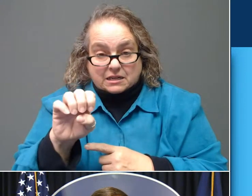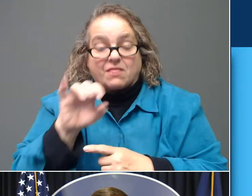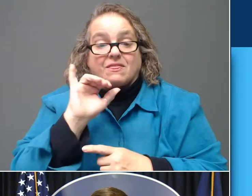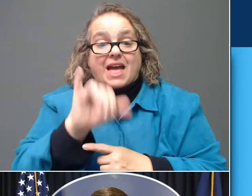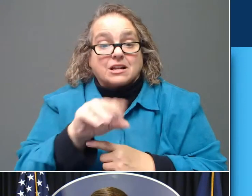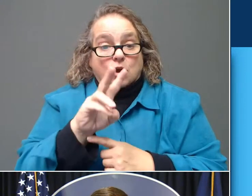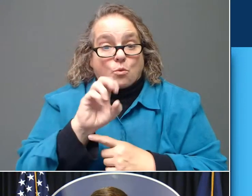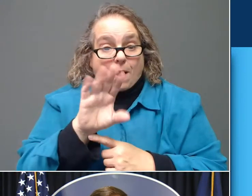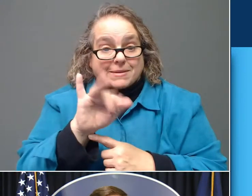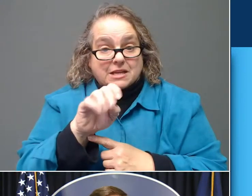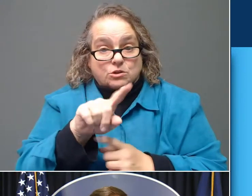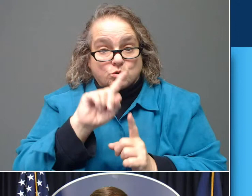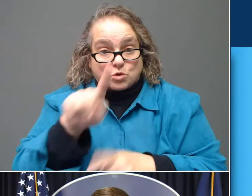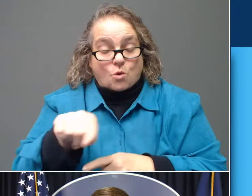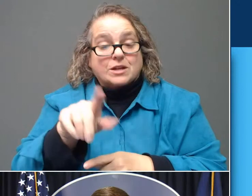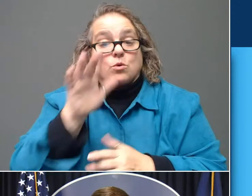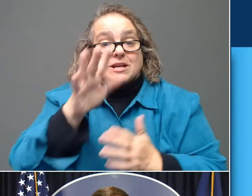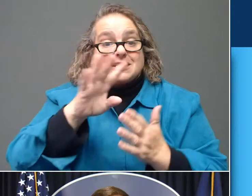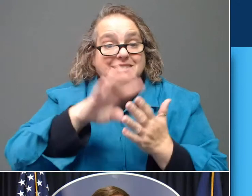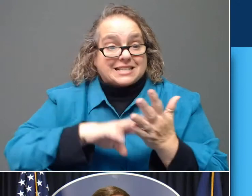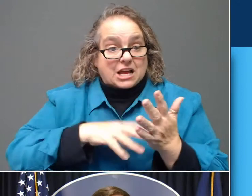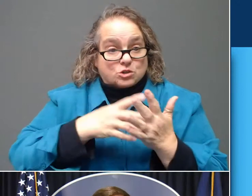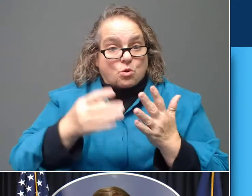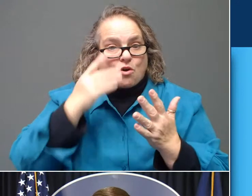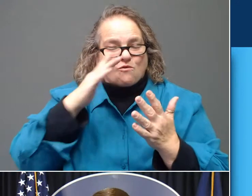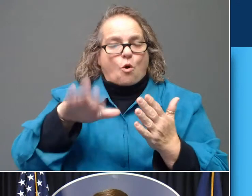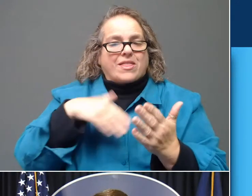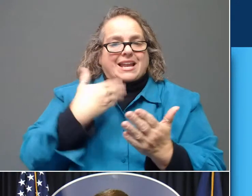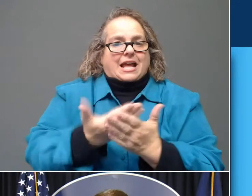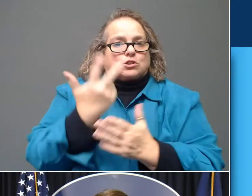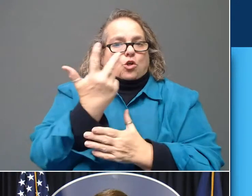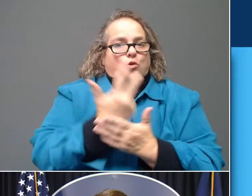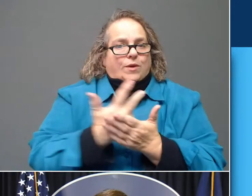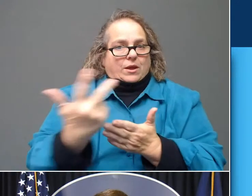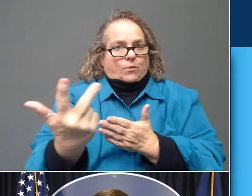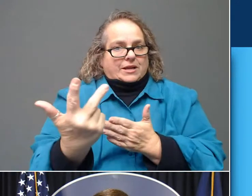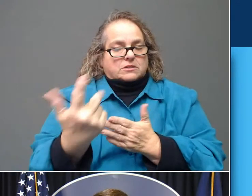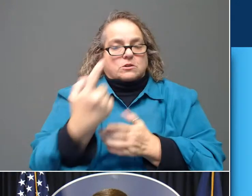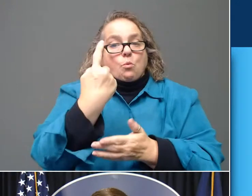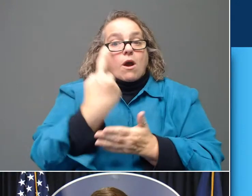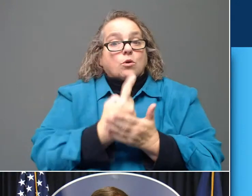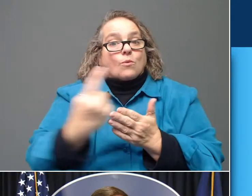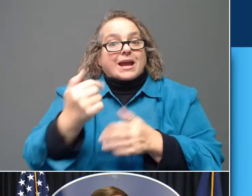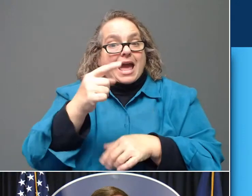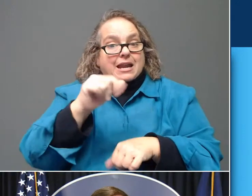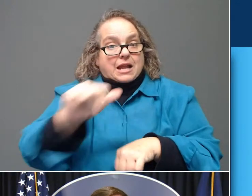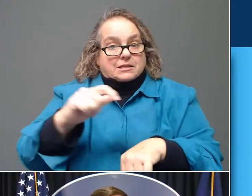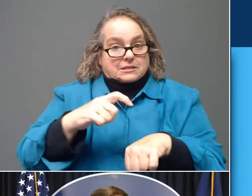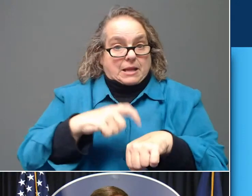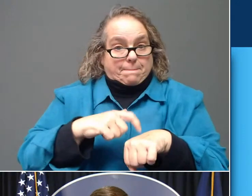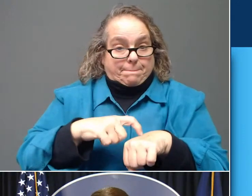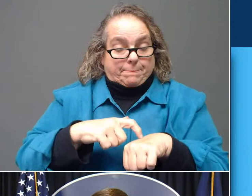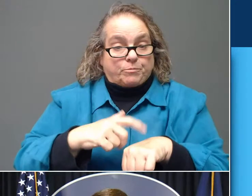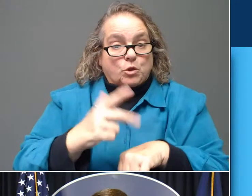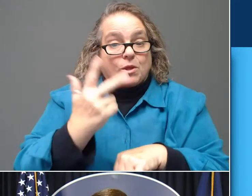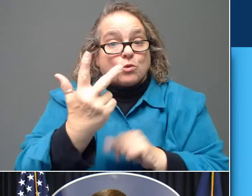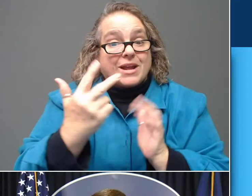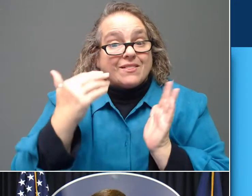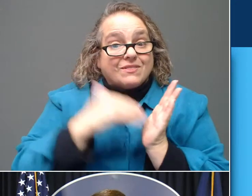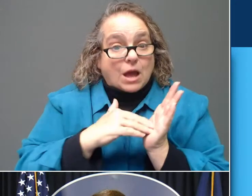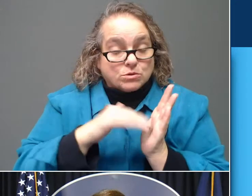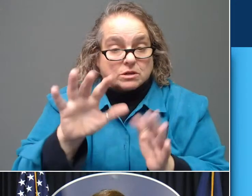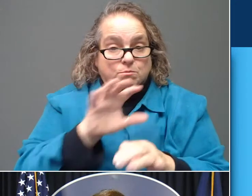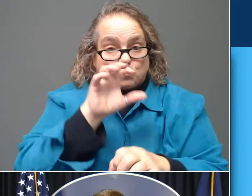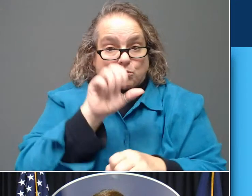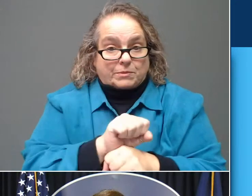schedule out for the next 3 weeks, 1 week at a time. There are going to be 3,000 appointments in